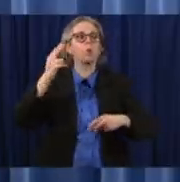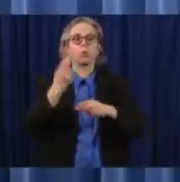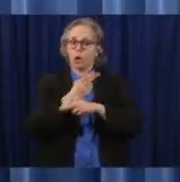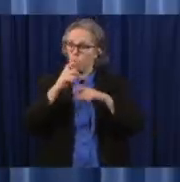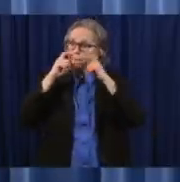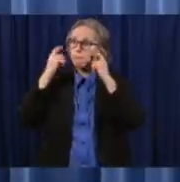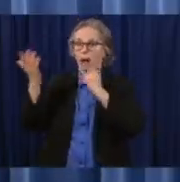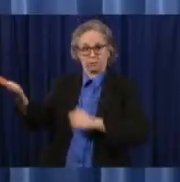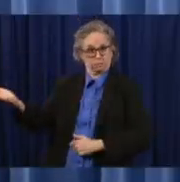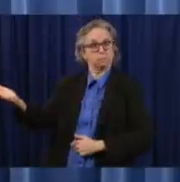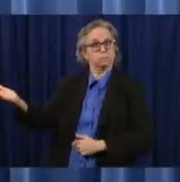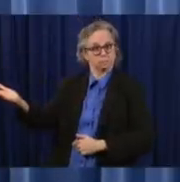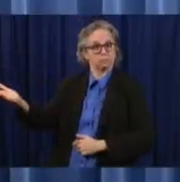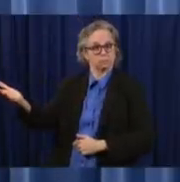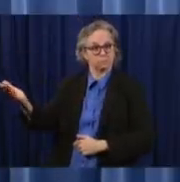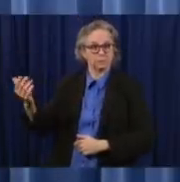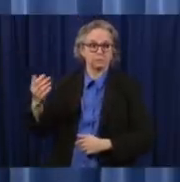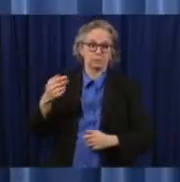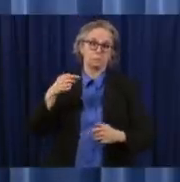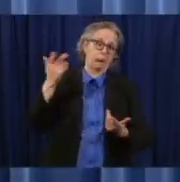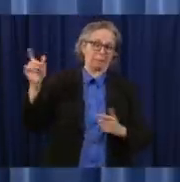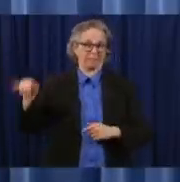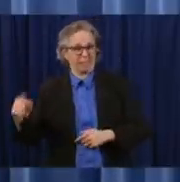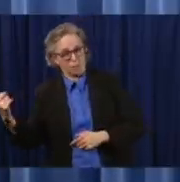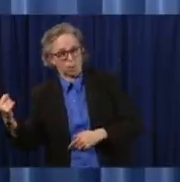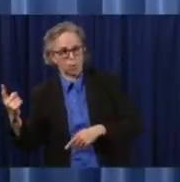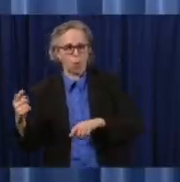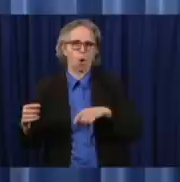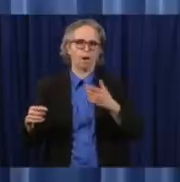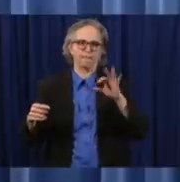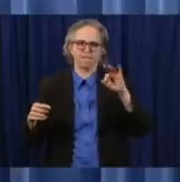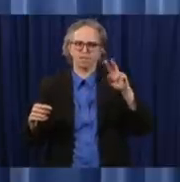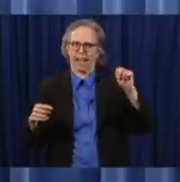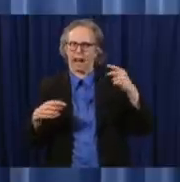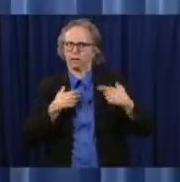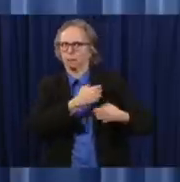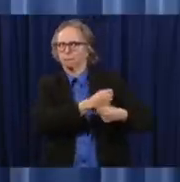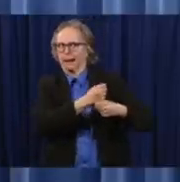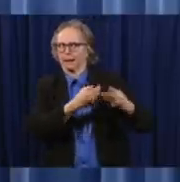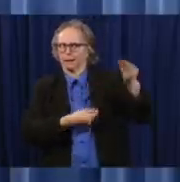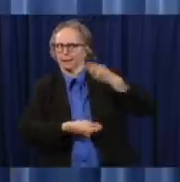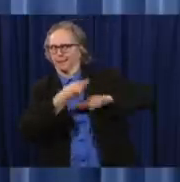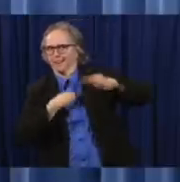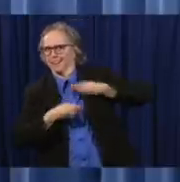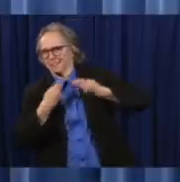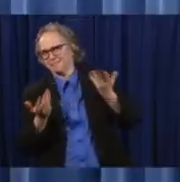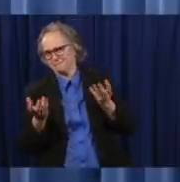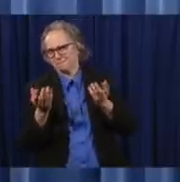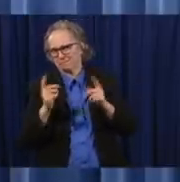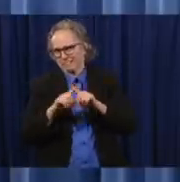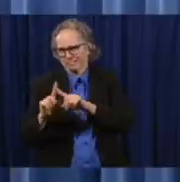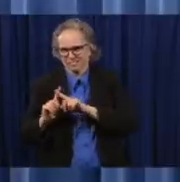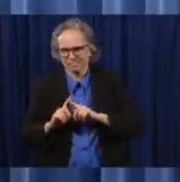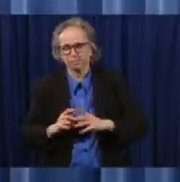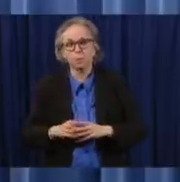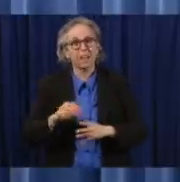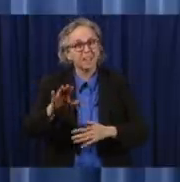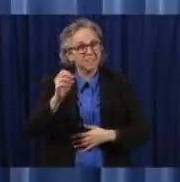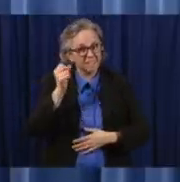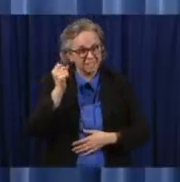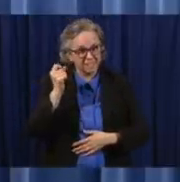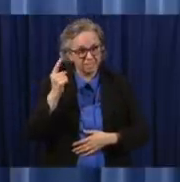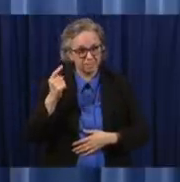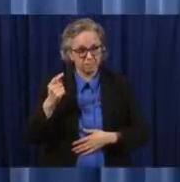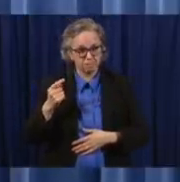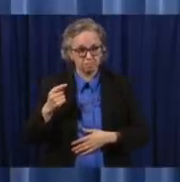this mask or one of the ones Fran has made. But again, it doesn't have to be one that has been made.